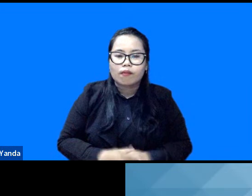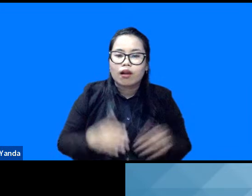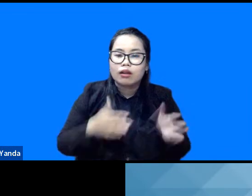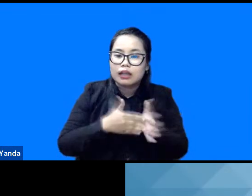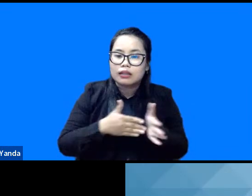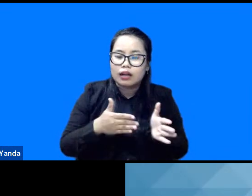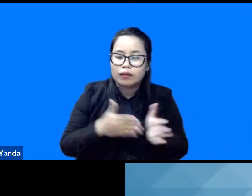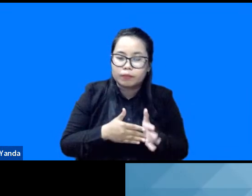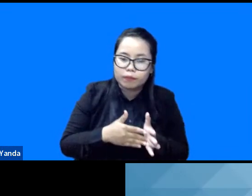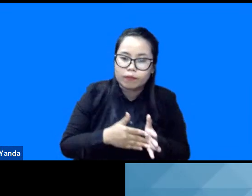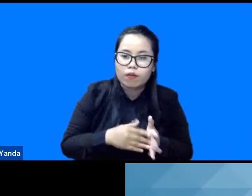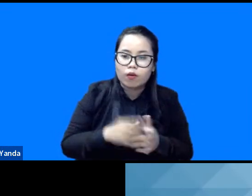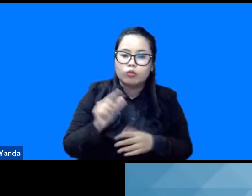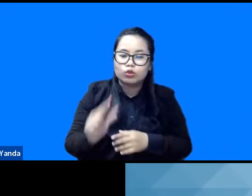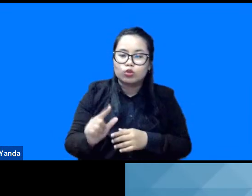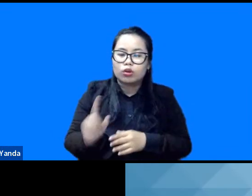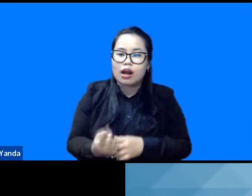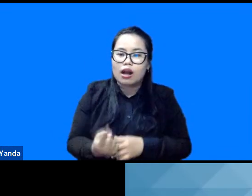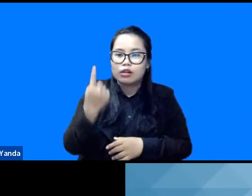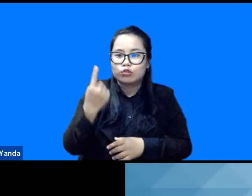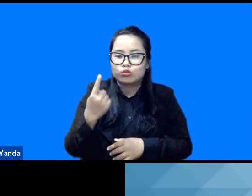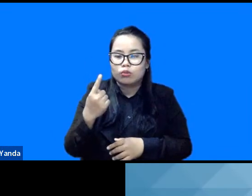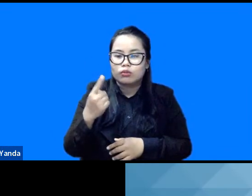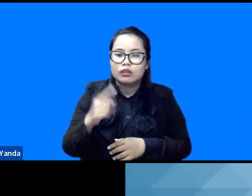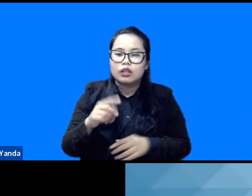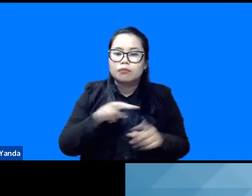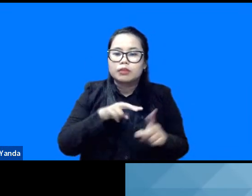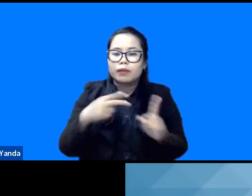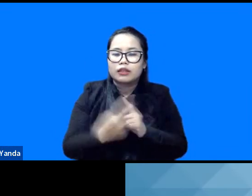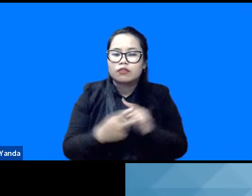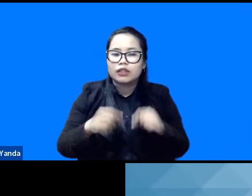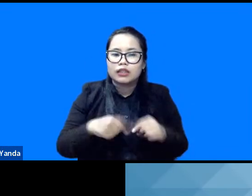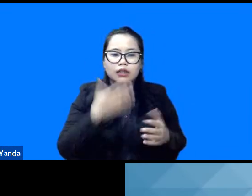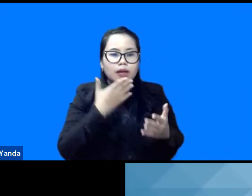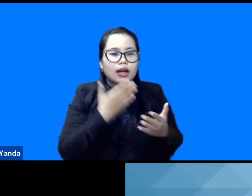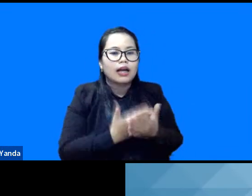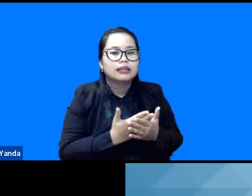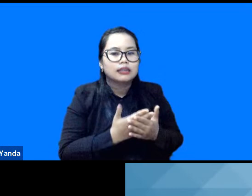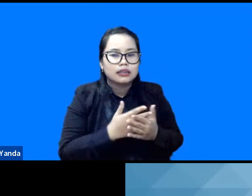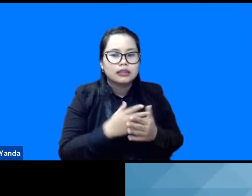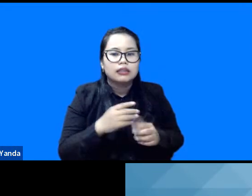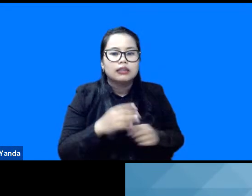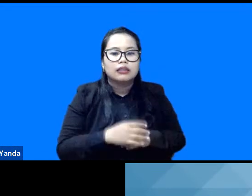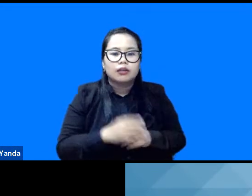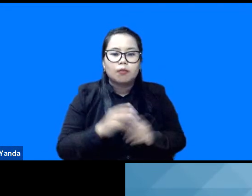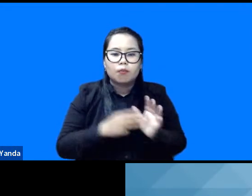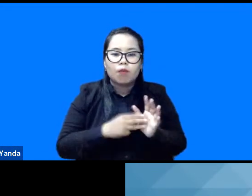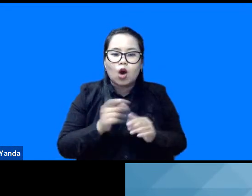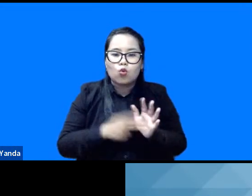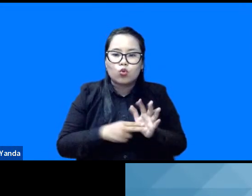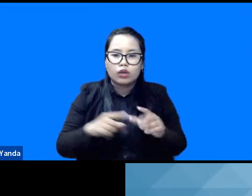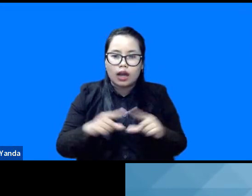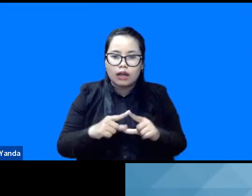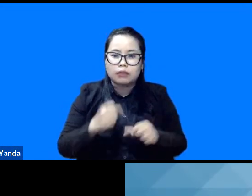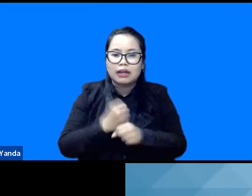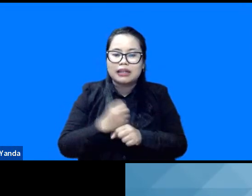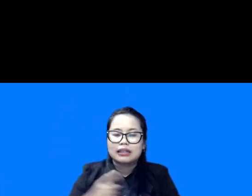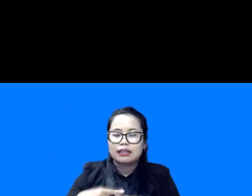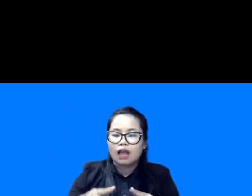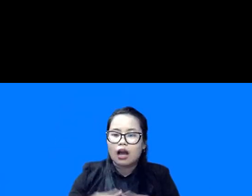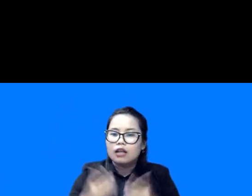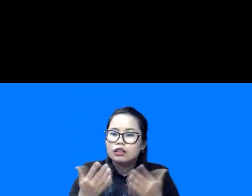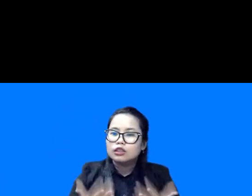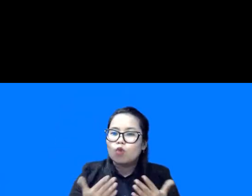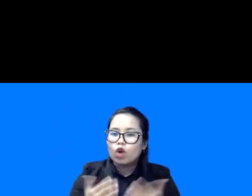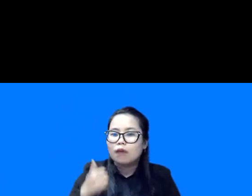Thank you, Mbak Grita, and also Mbak Mona, for the answer. I hope that answers the questions from Ersha. And everyone and our